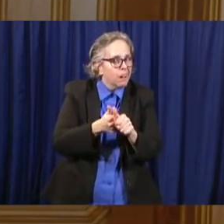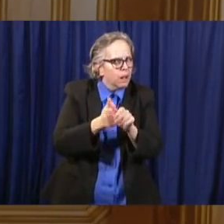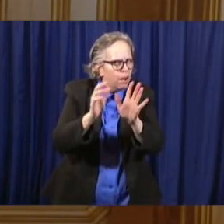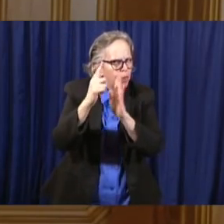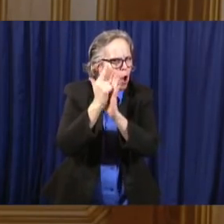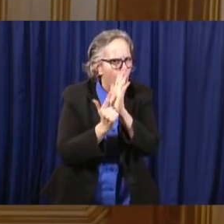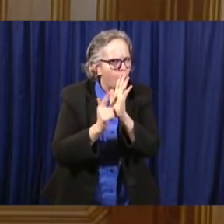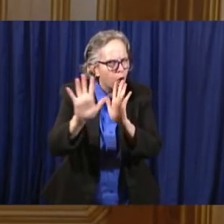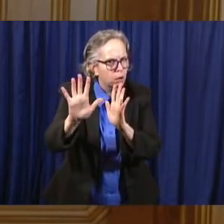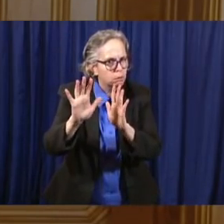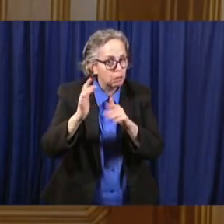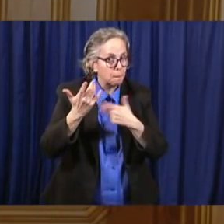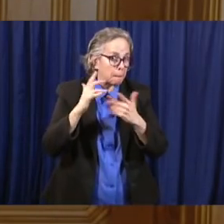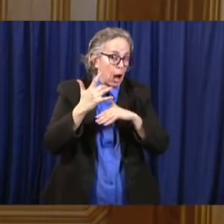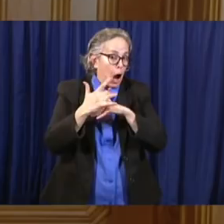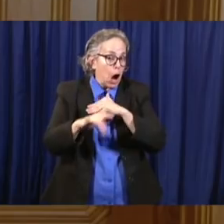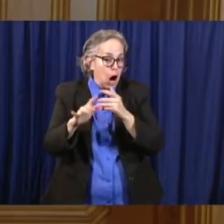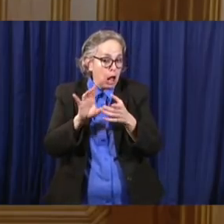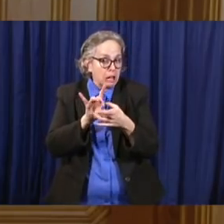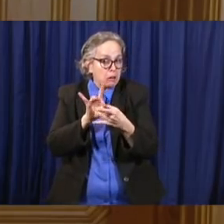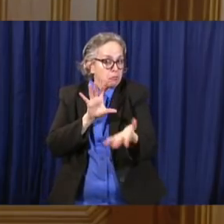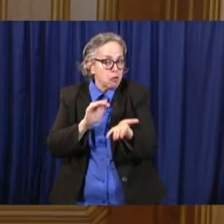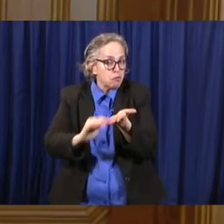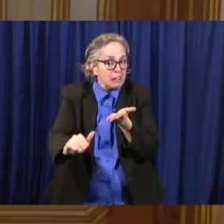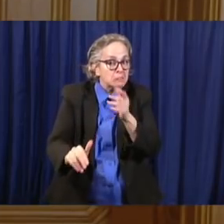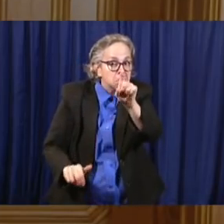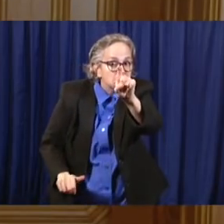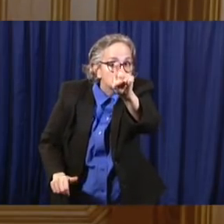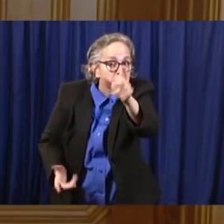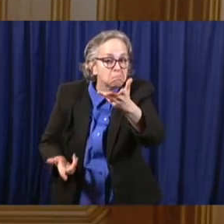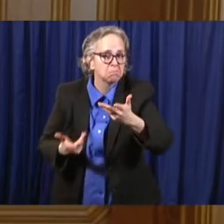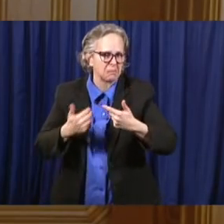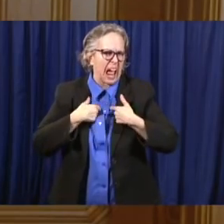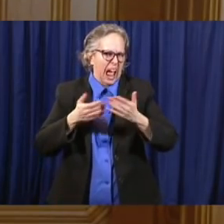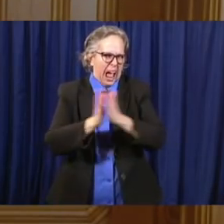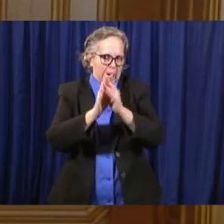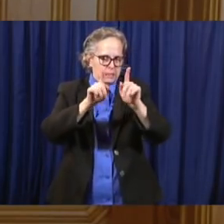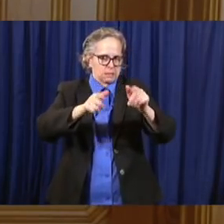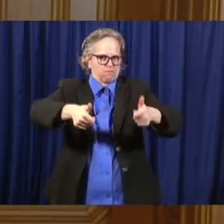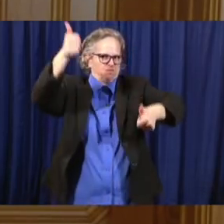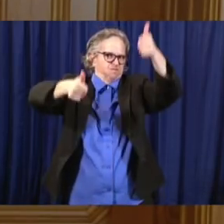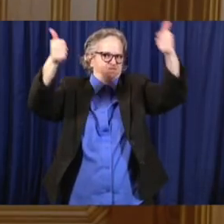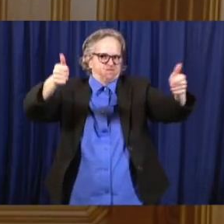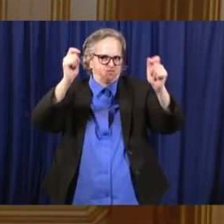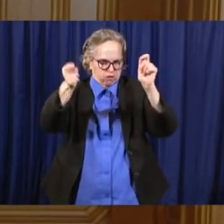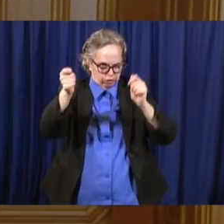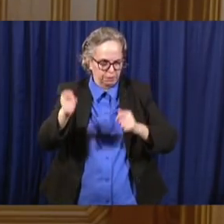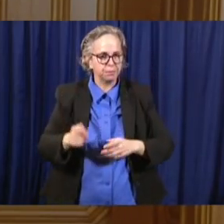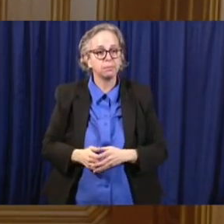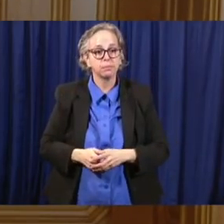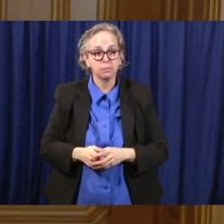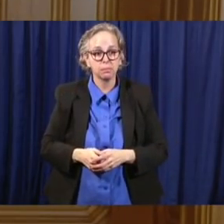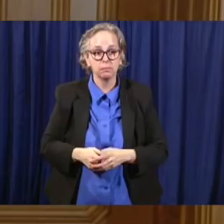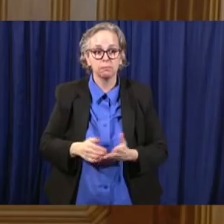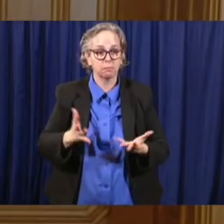for judicial release that can be controlled by the local judge.